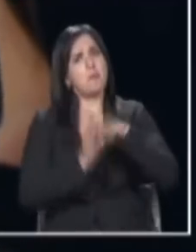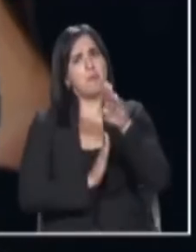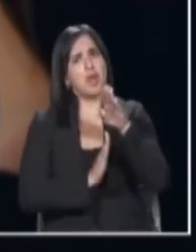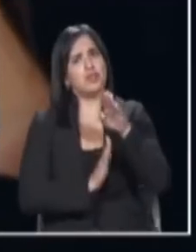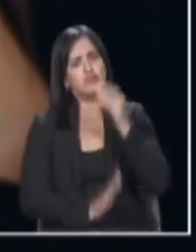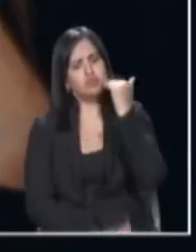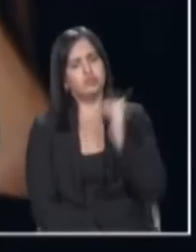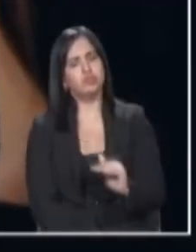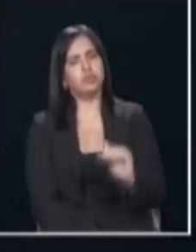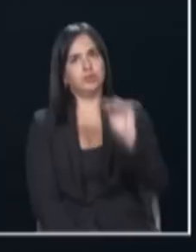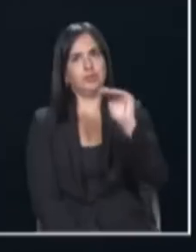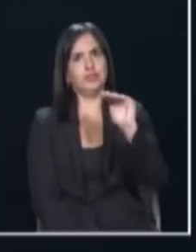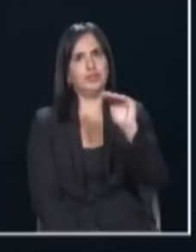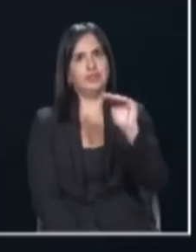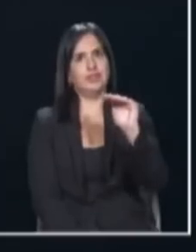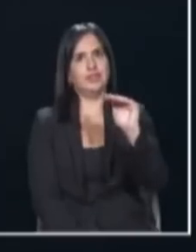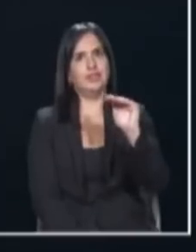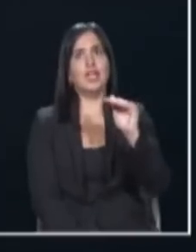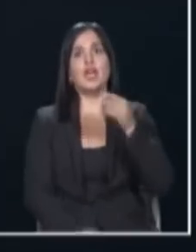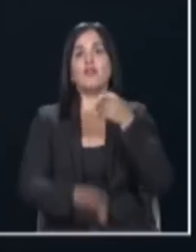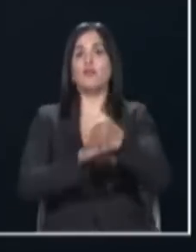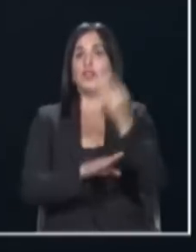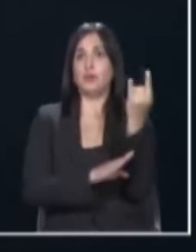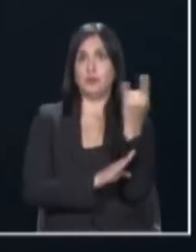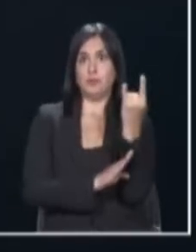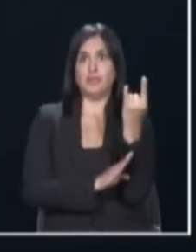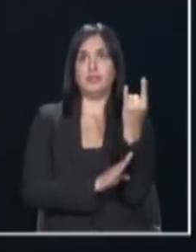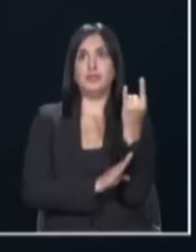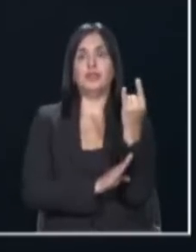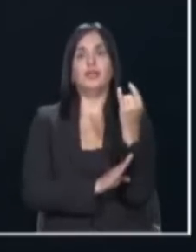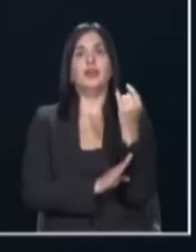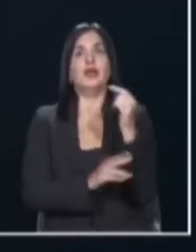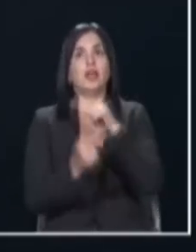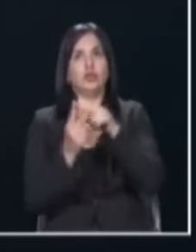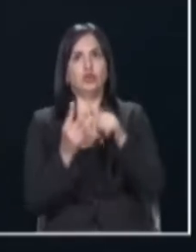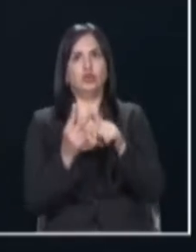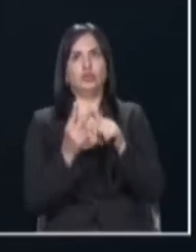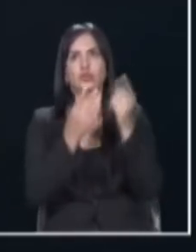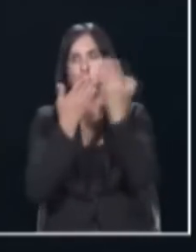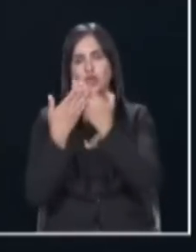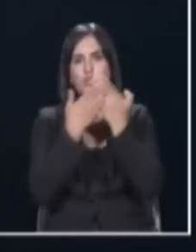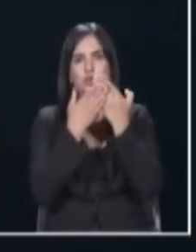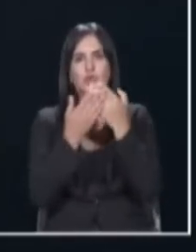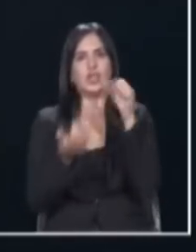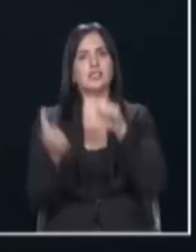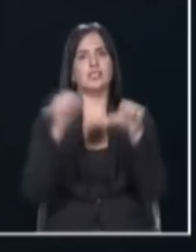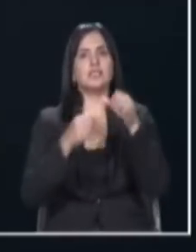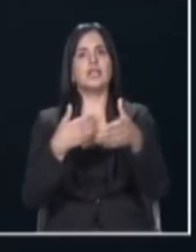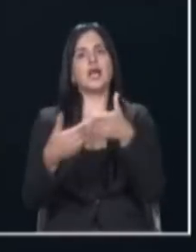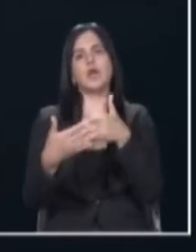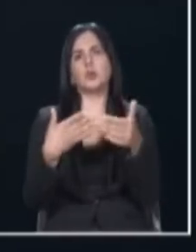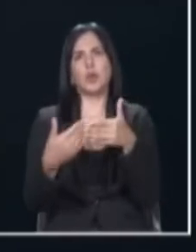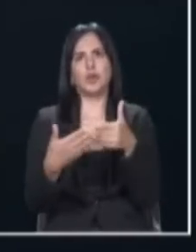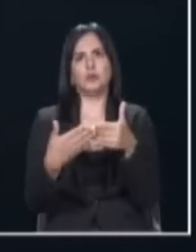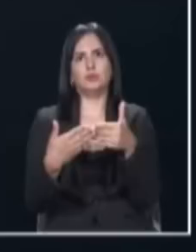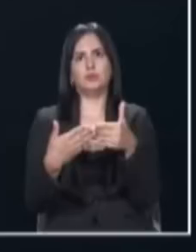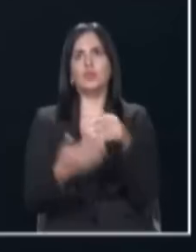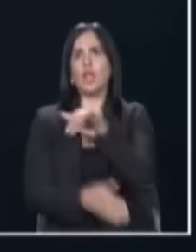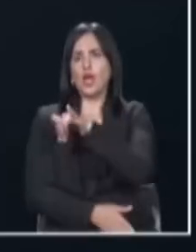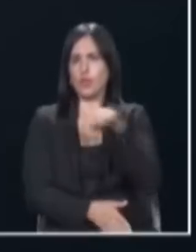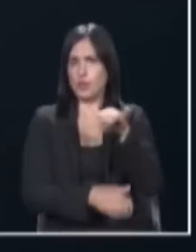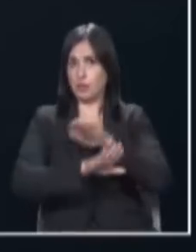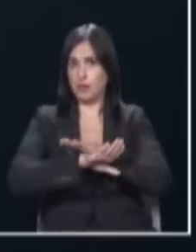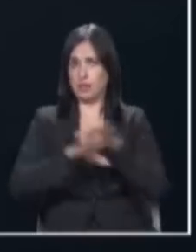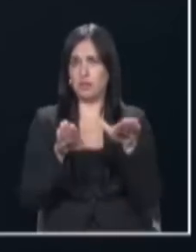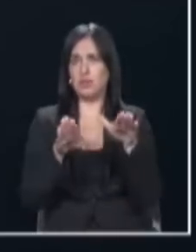I attended the University of Edinburgh and the University of Cambridge where I studied Natural Science after completing my